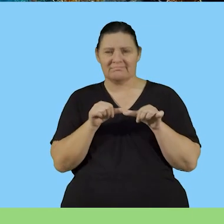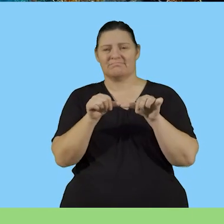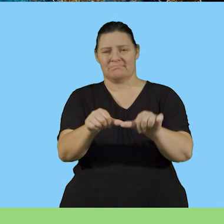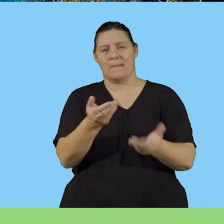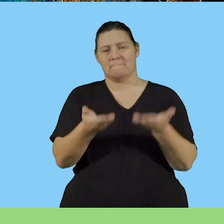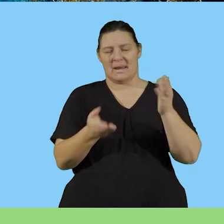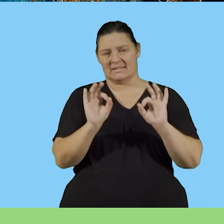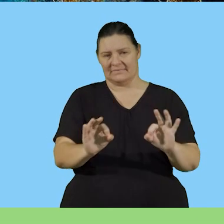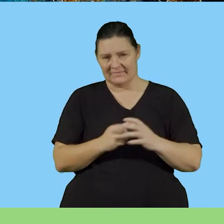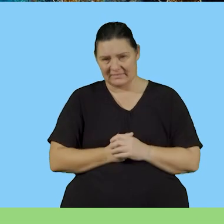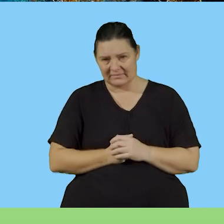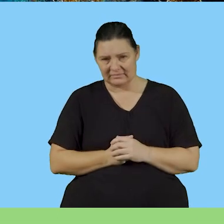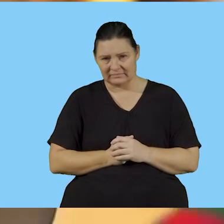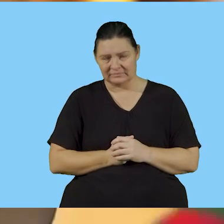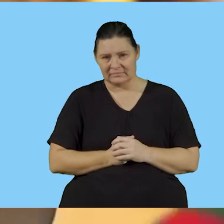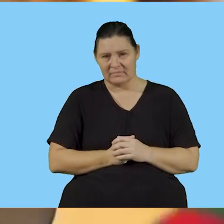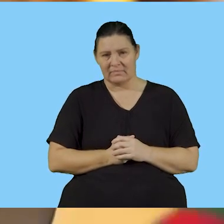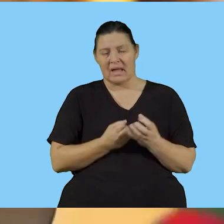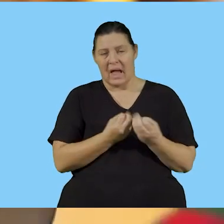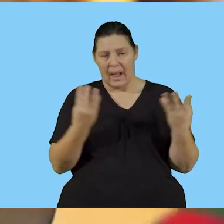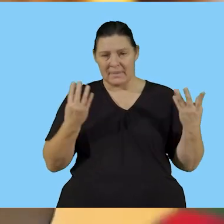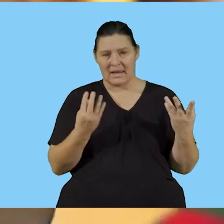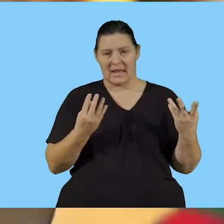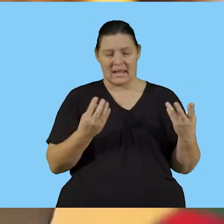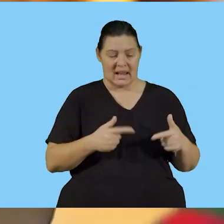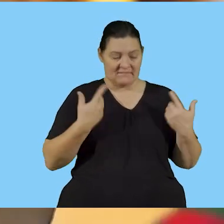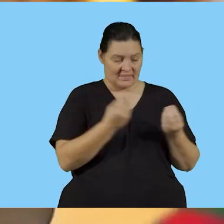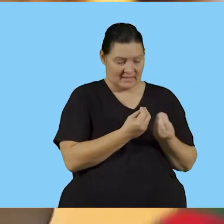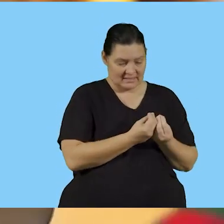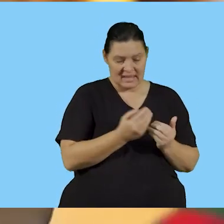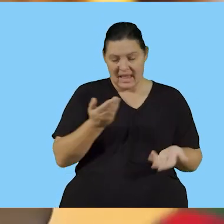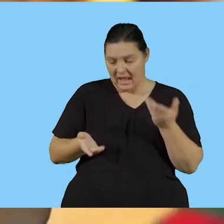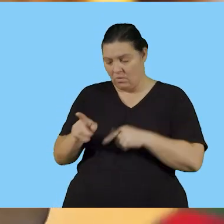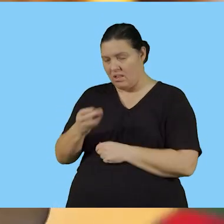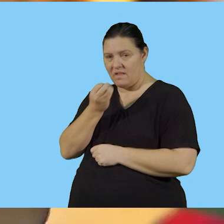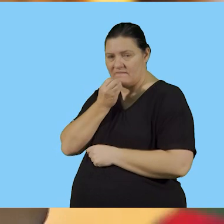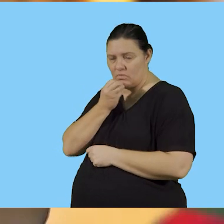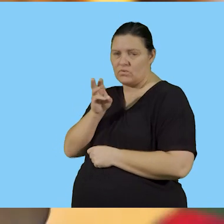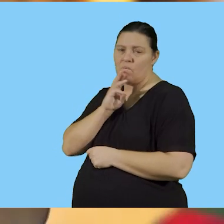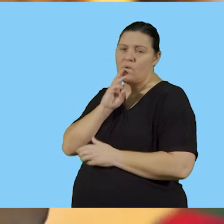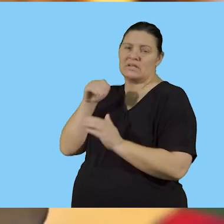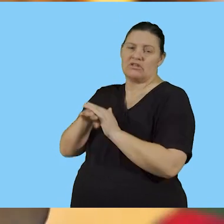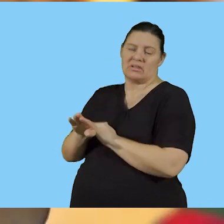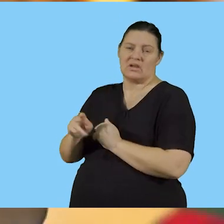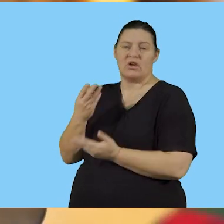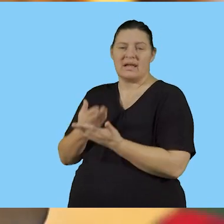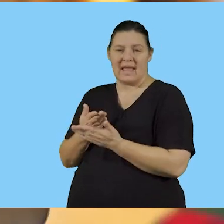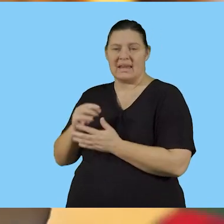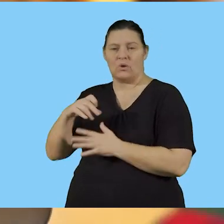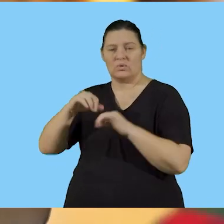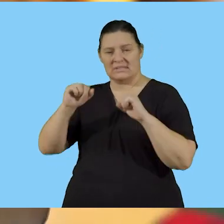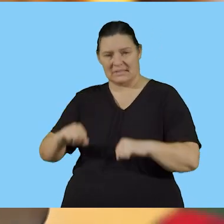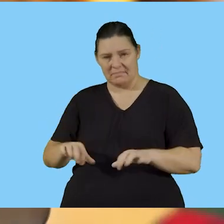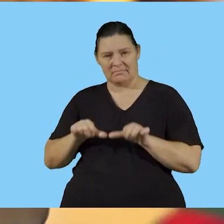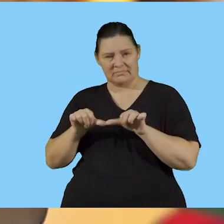remain in balance. So basically, the amount of organisms need to be equal to the amount of food, water, and shelter so that the